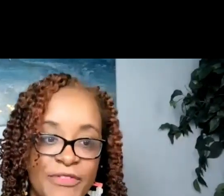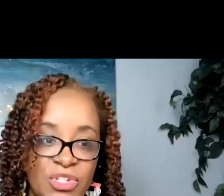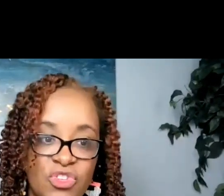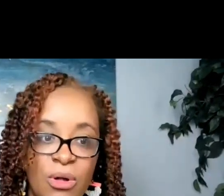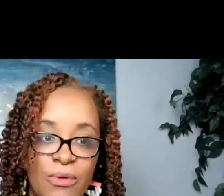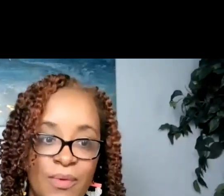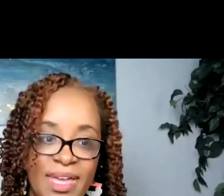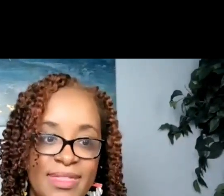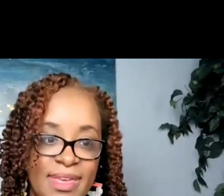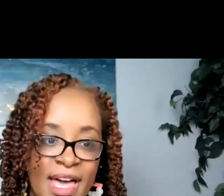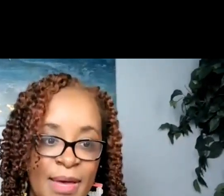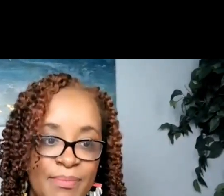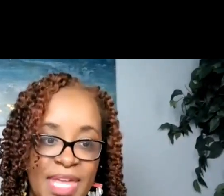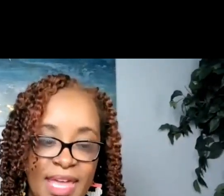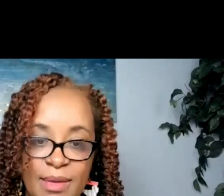do